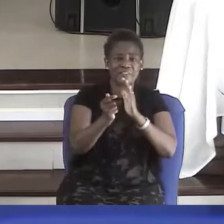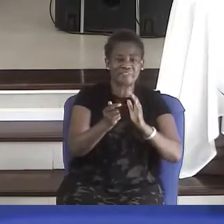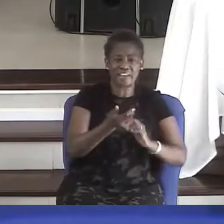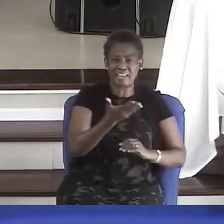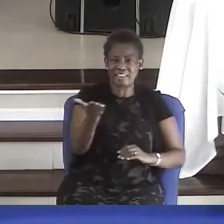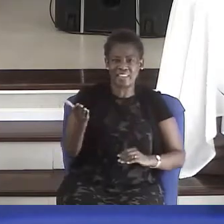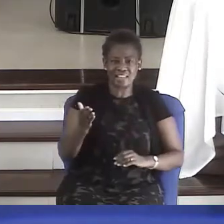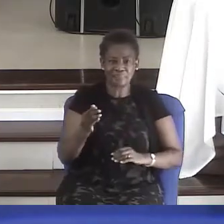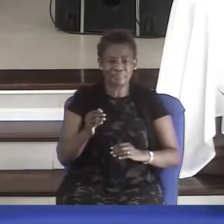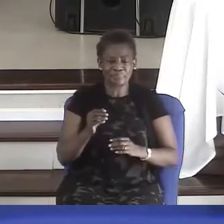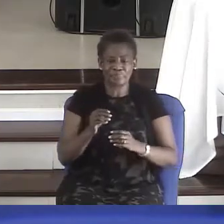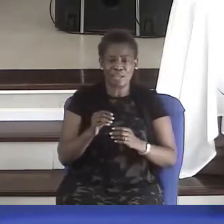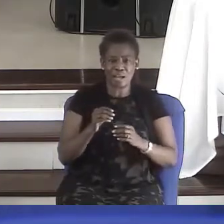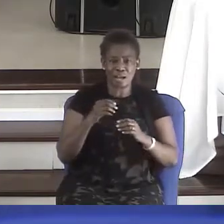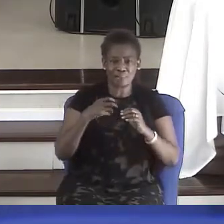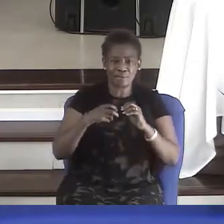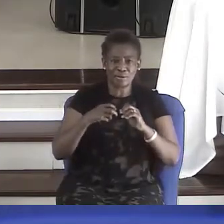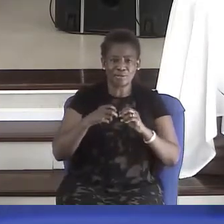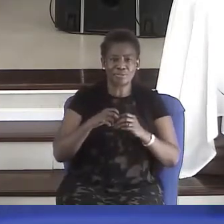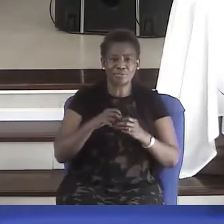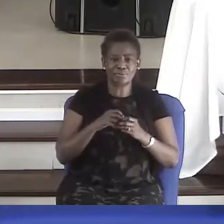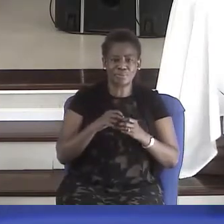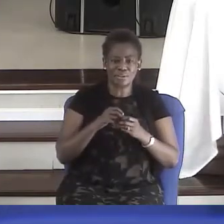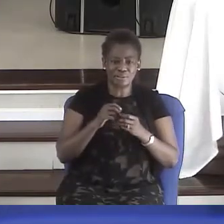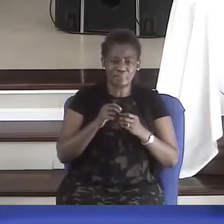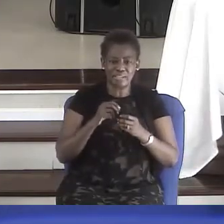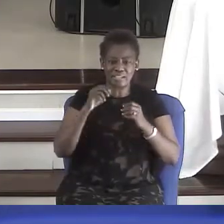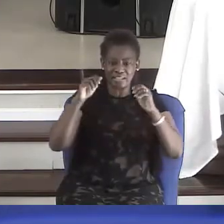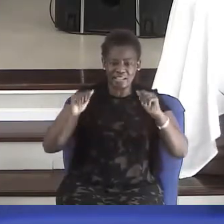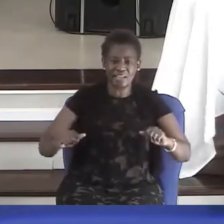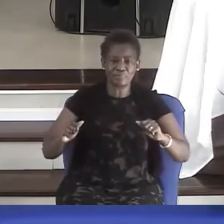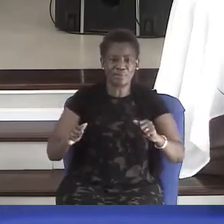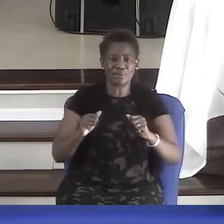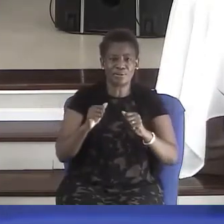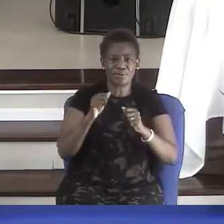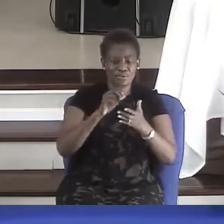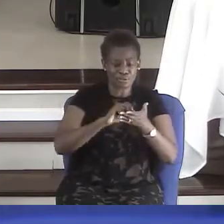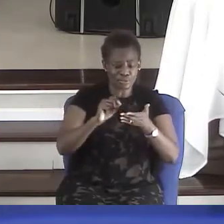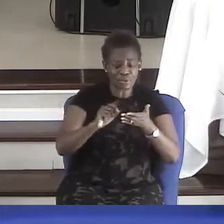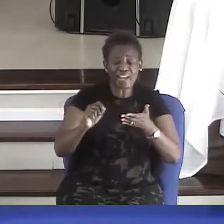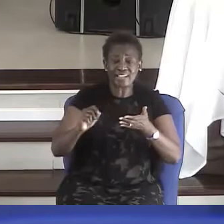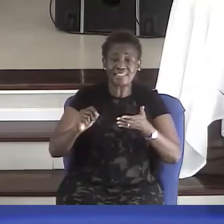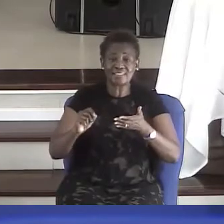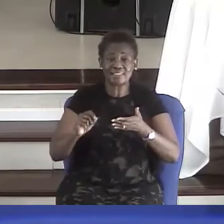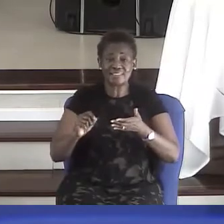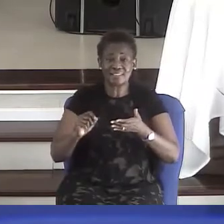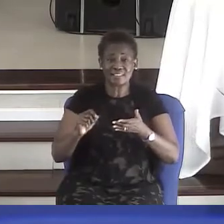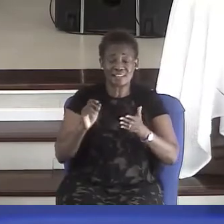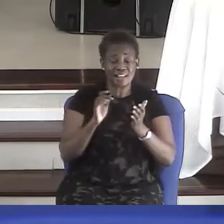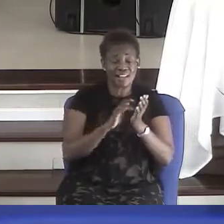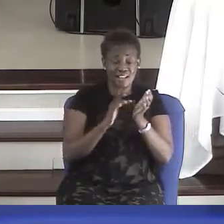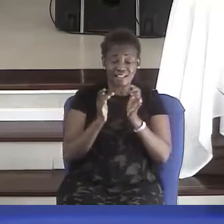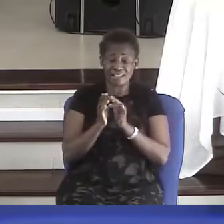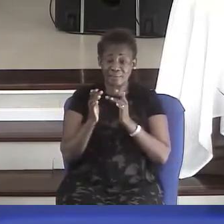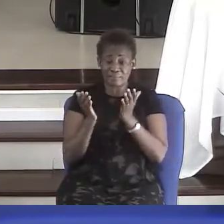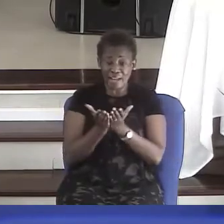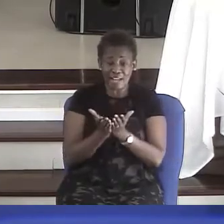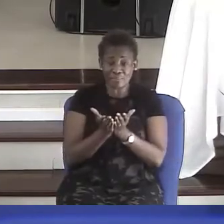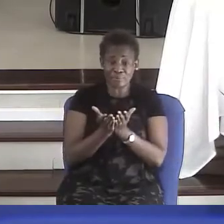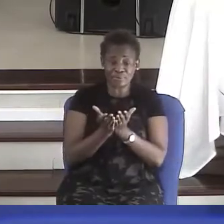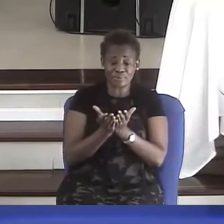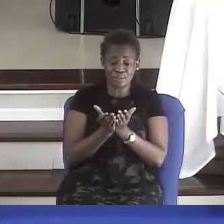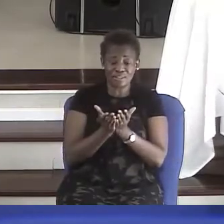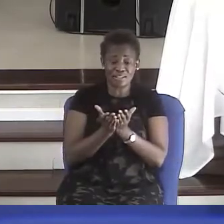Which means this thing will be fulfilled. The Bible will. My brothers and